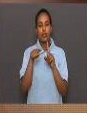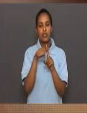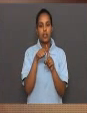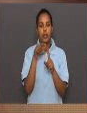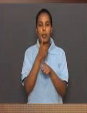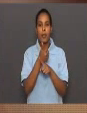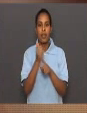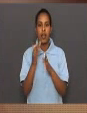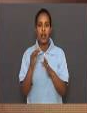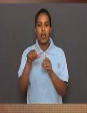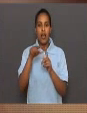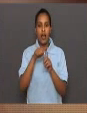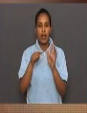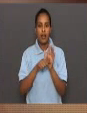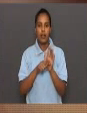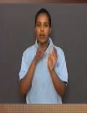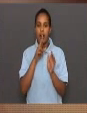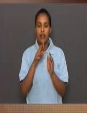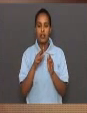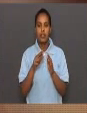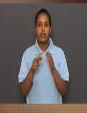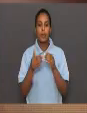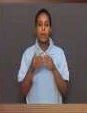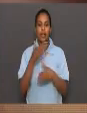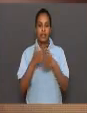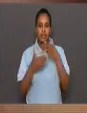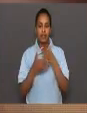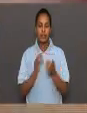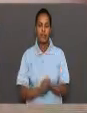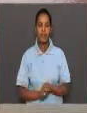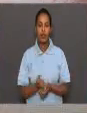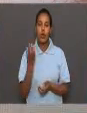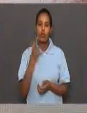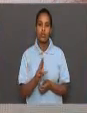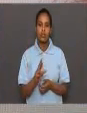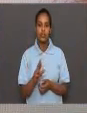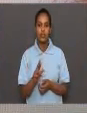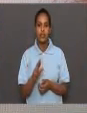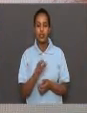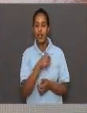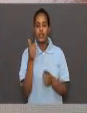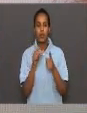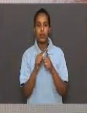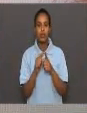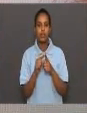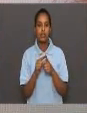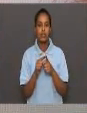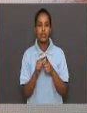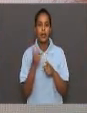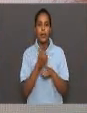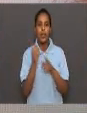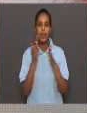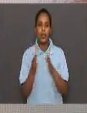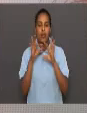which positive metal ions are embedded. Or, in other